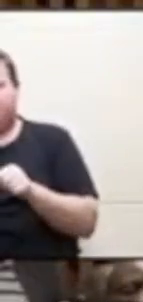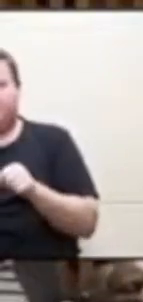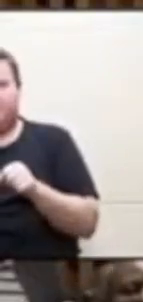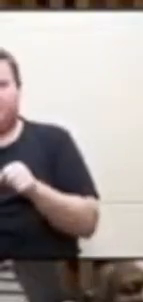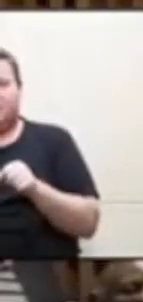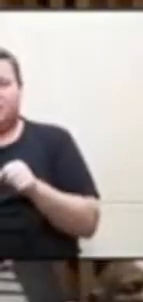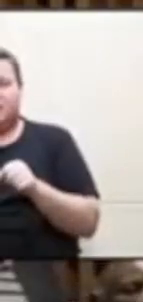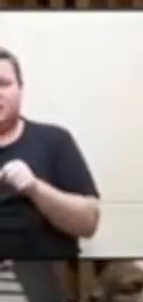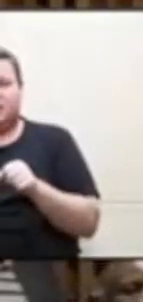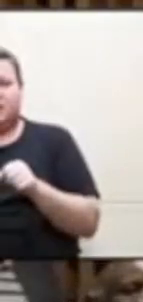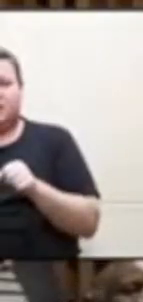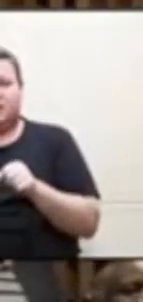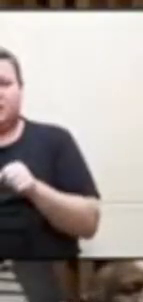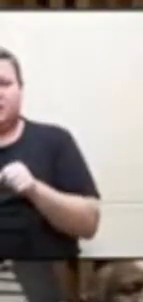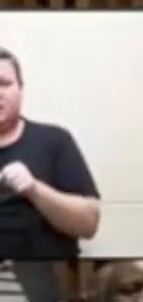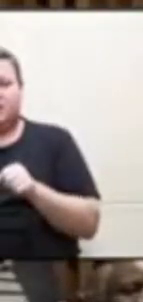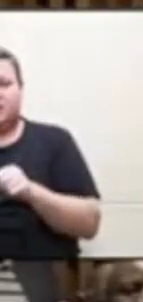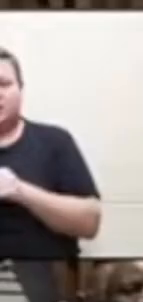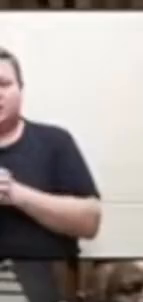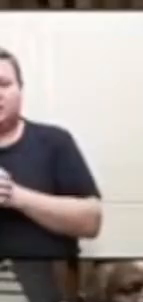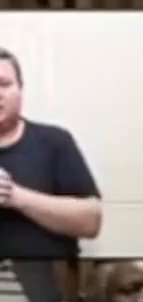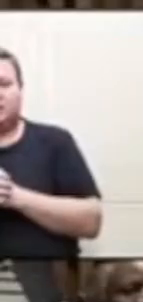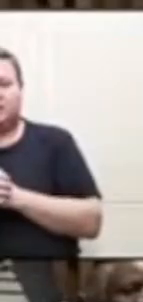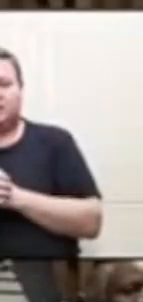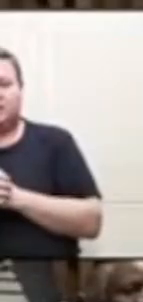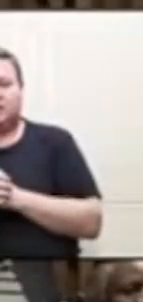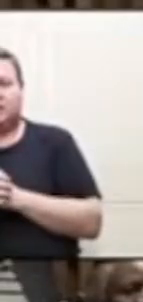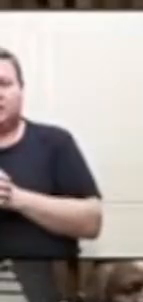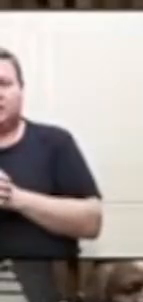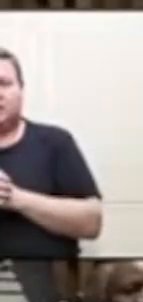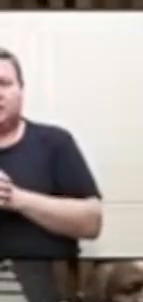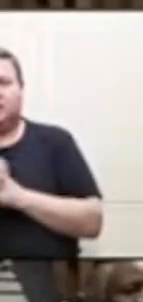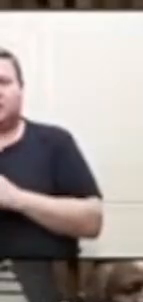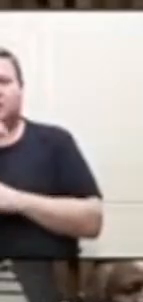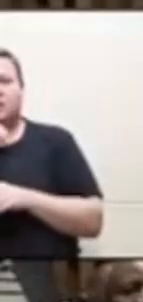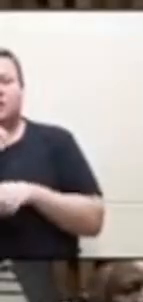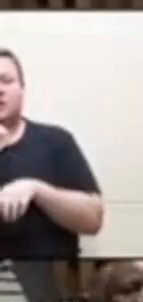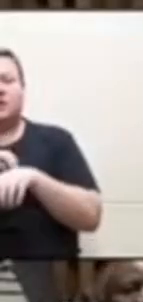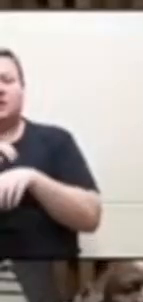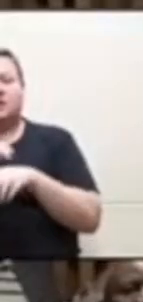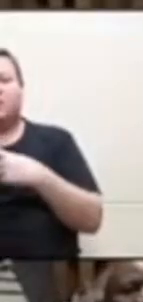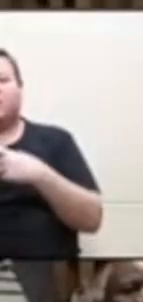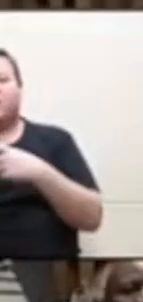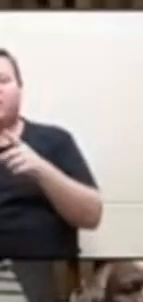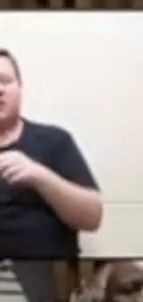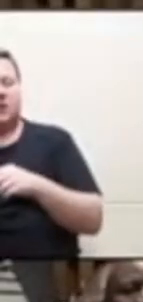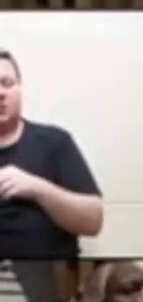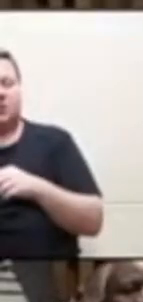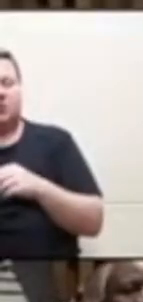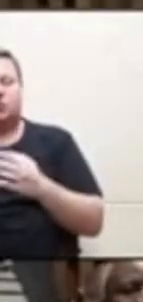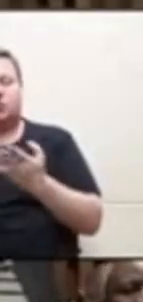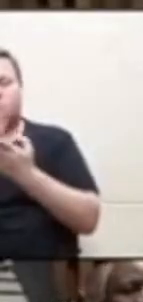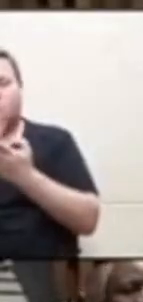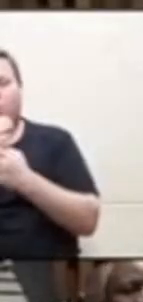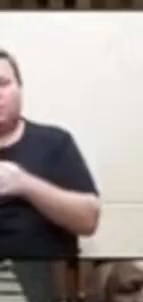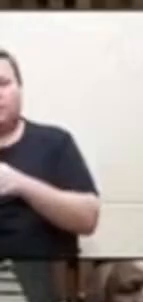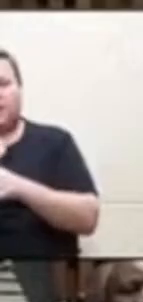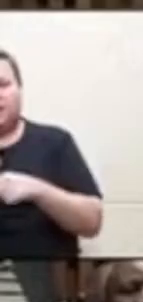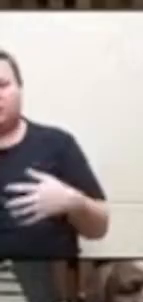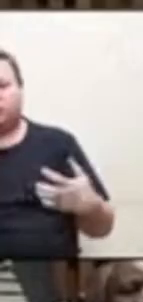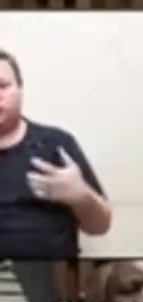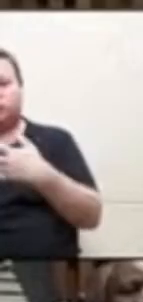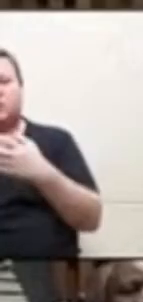educate employees and councillors on conflict of interest regulations, ensuring compliance and